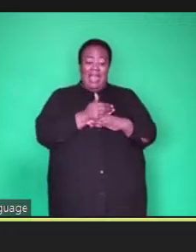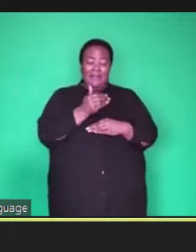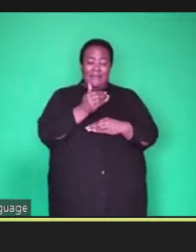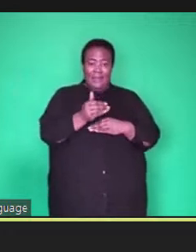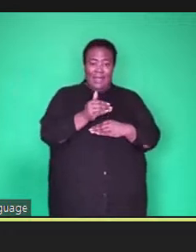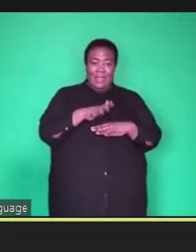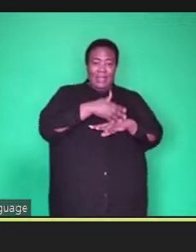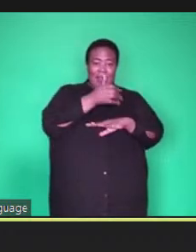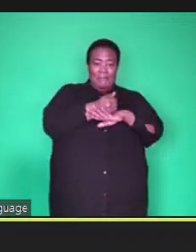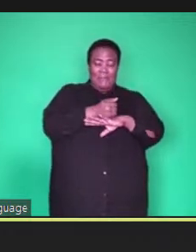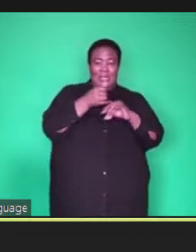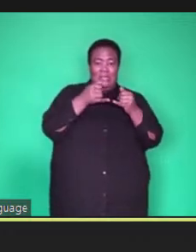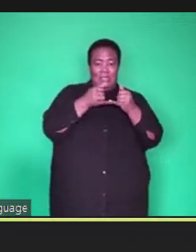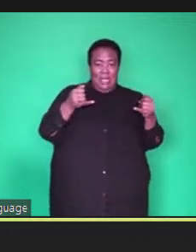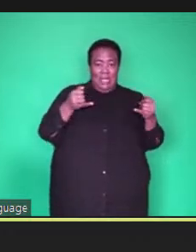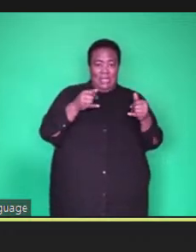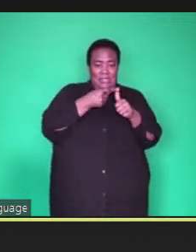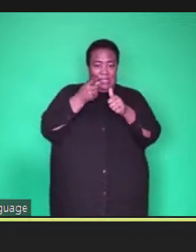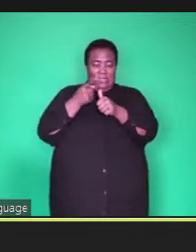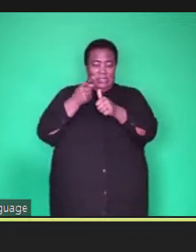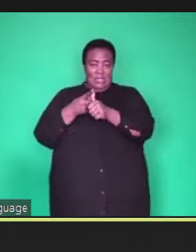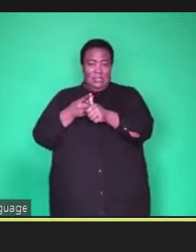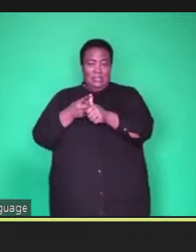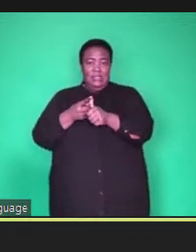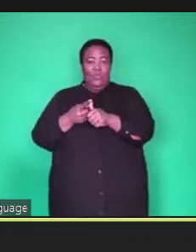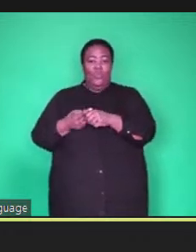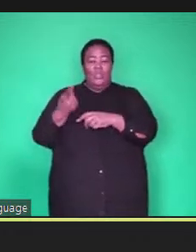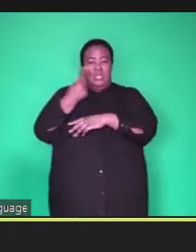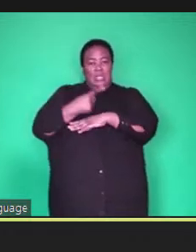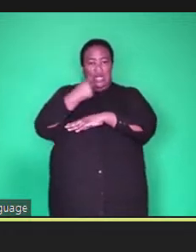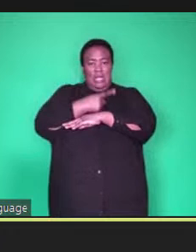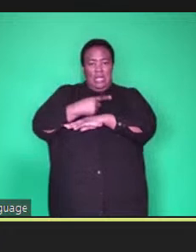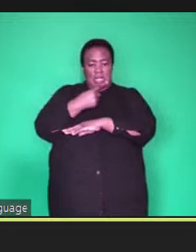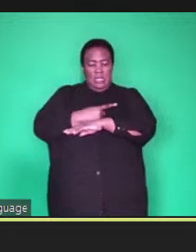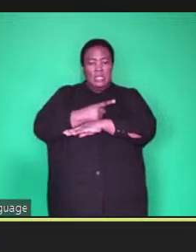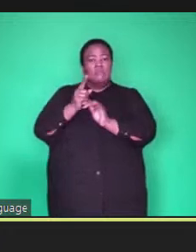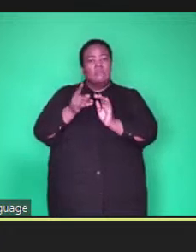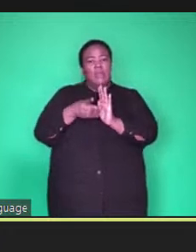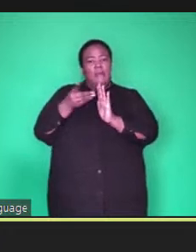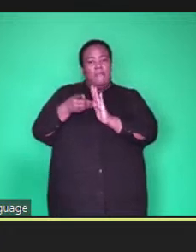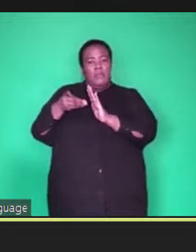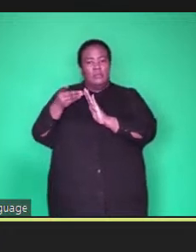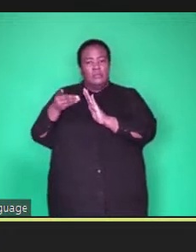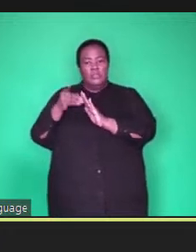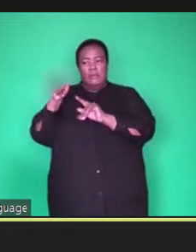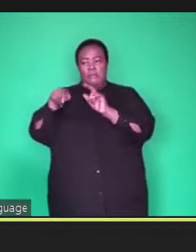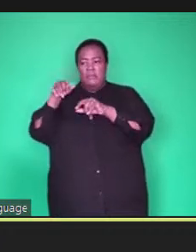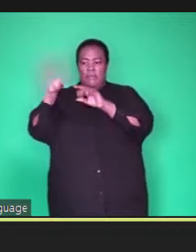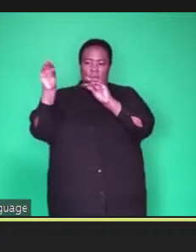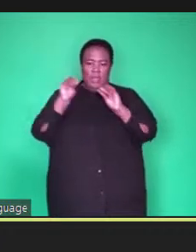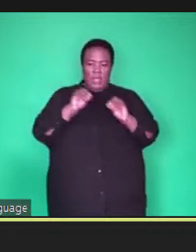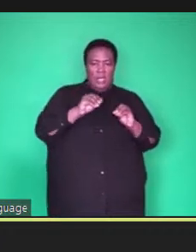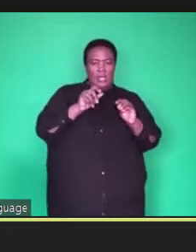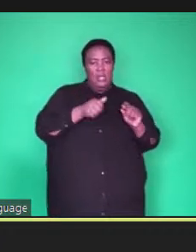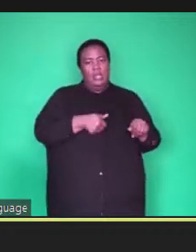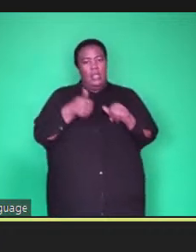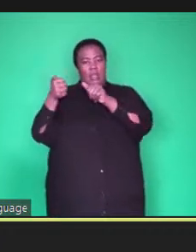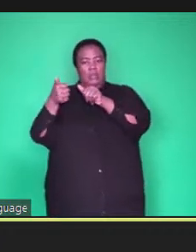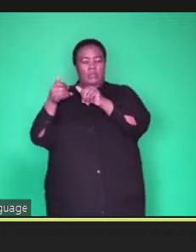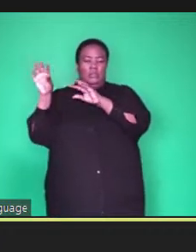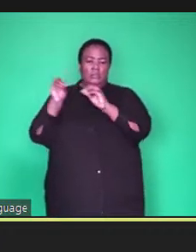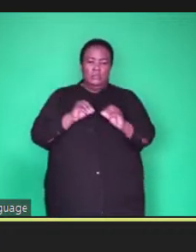by day on a daily precision is updated. Births entering in migration,